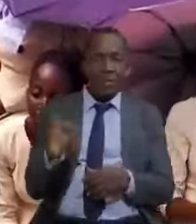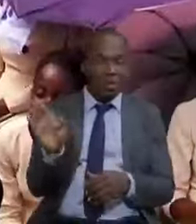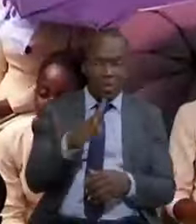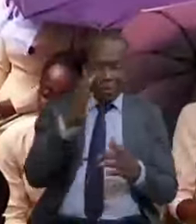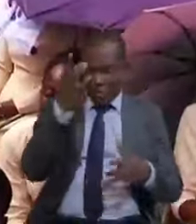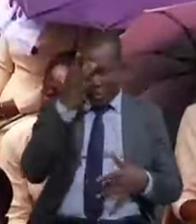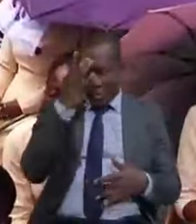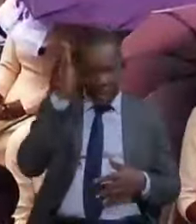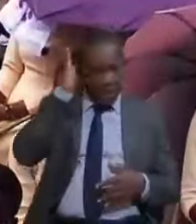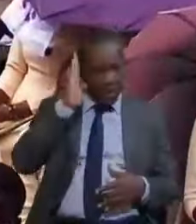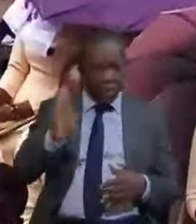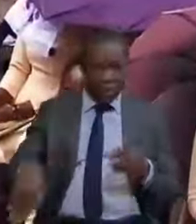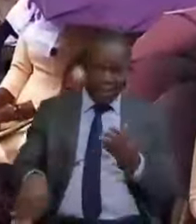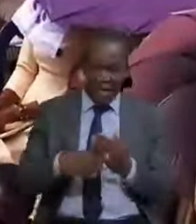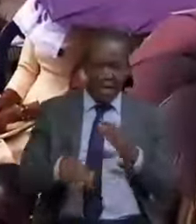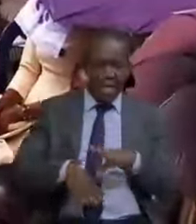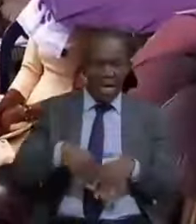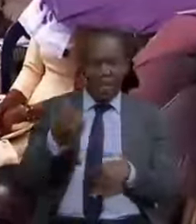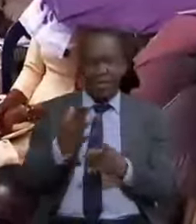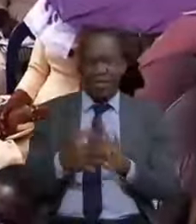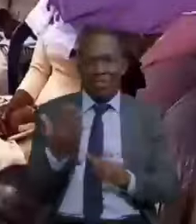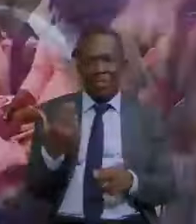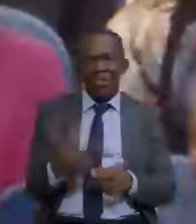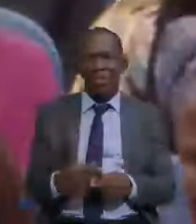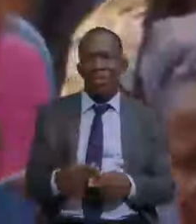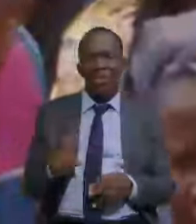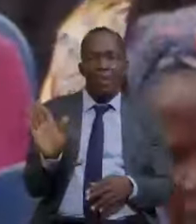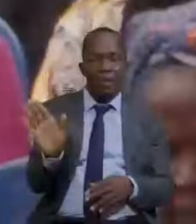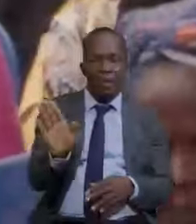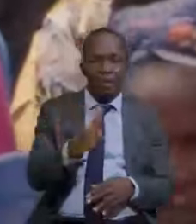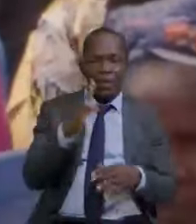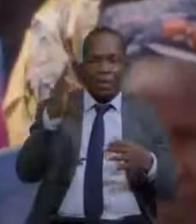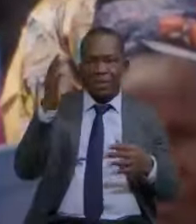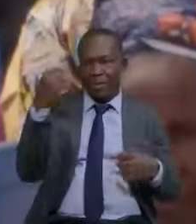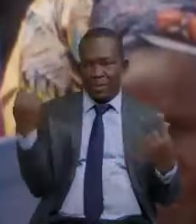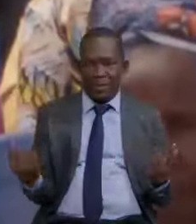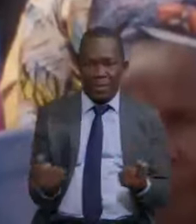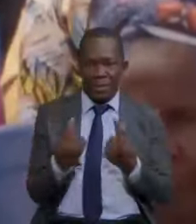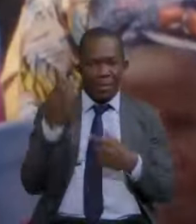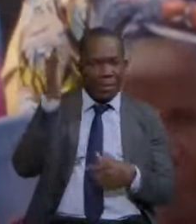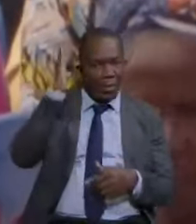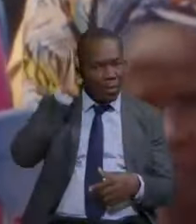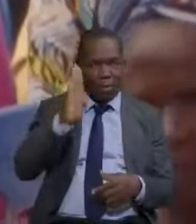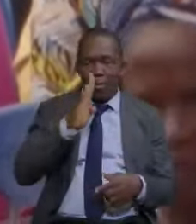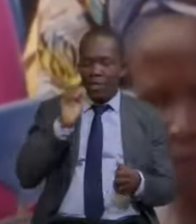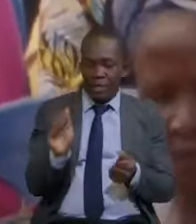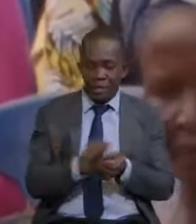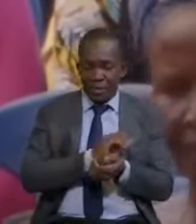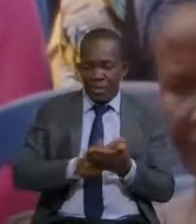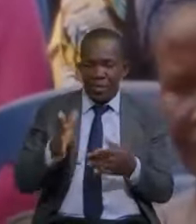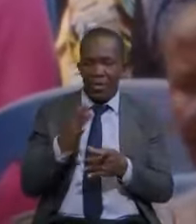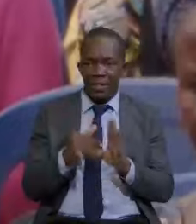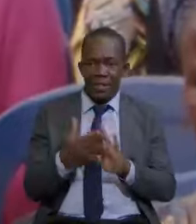your sin will be thrashed, trampled upon. They'll not have power over